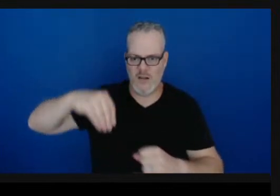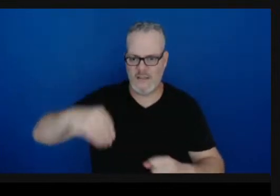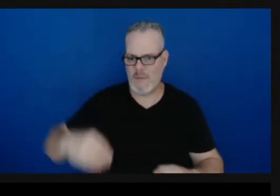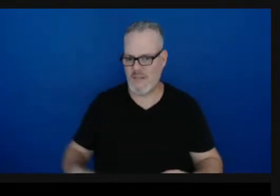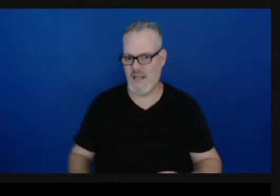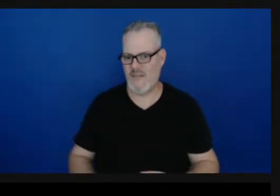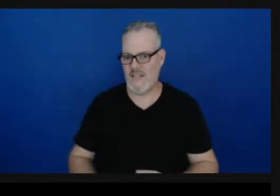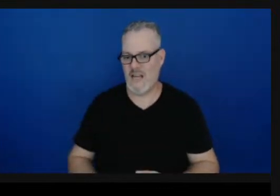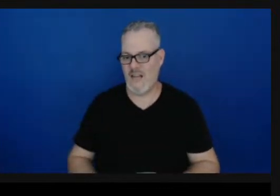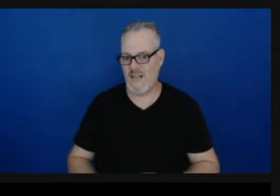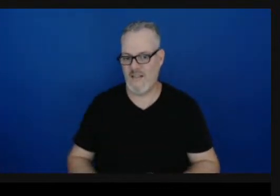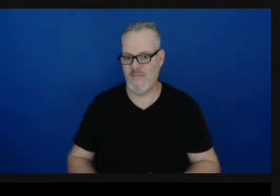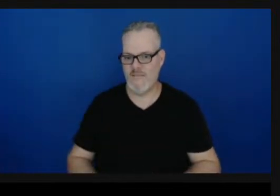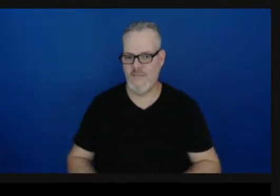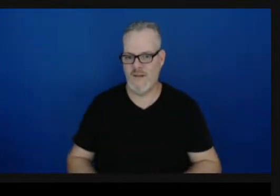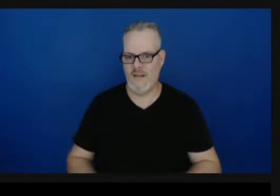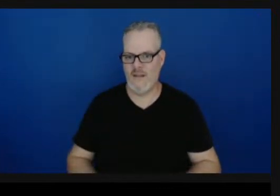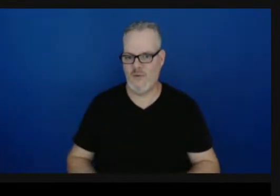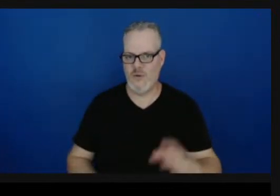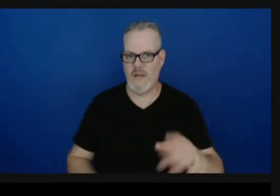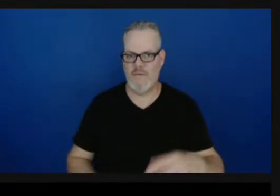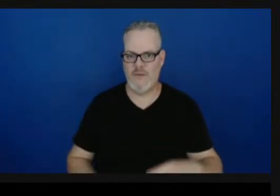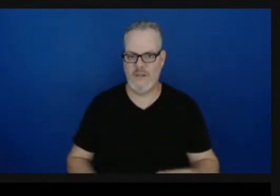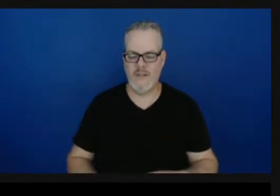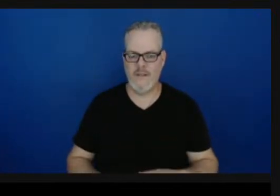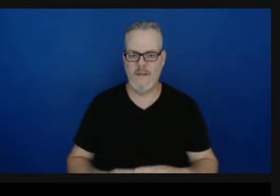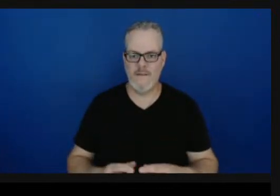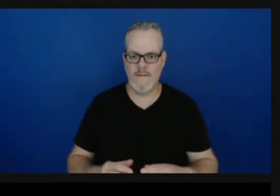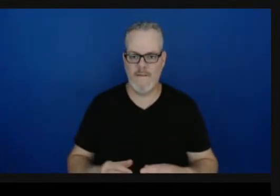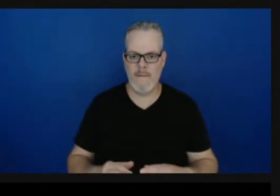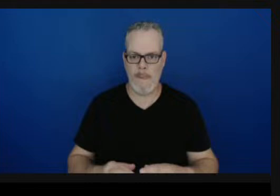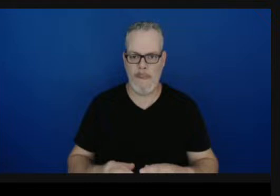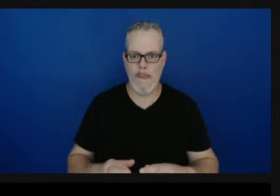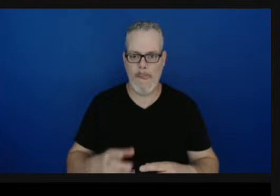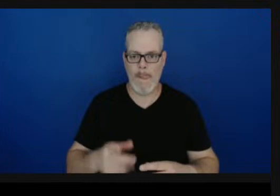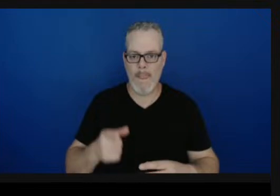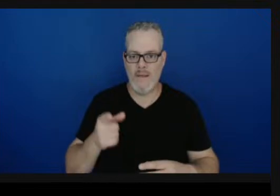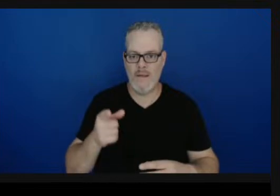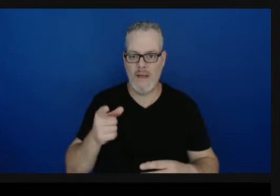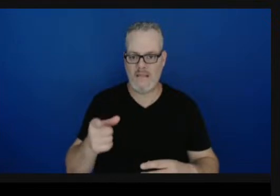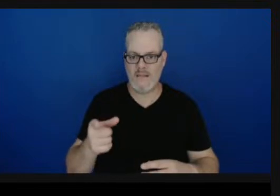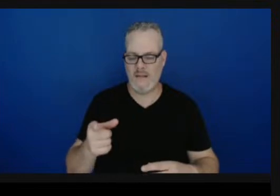as the landscape changes in about a week here on Kilauea's Middle East Rift.